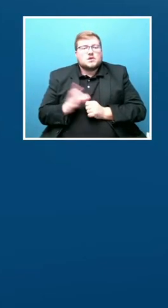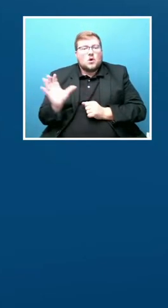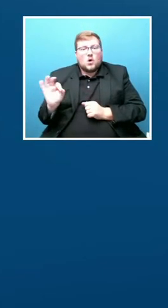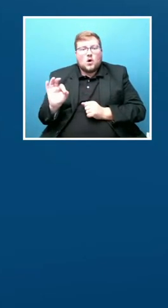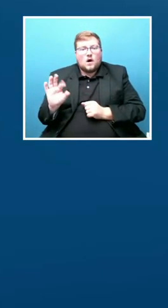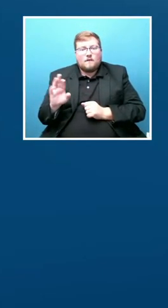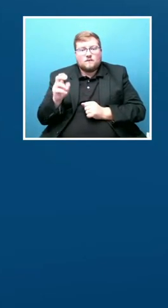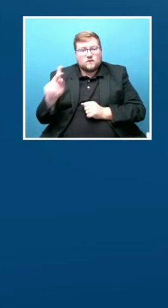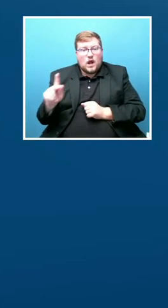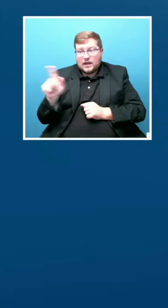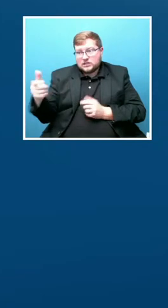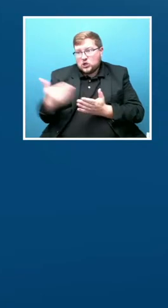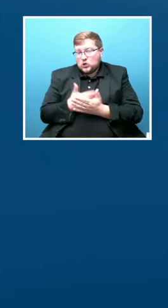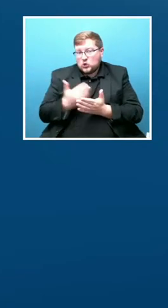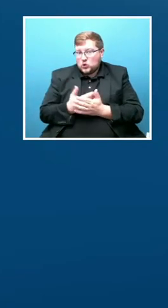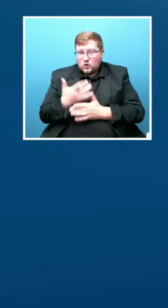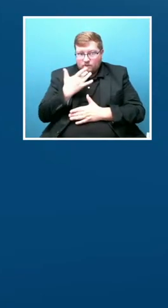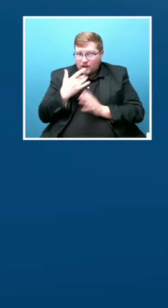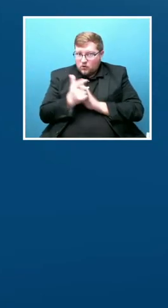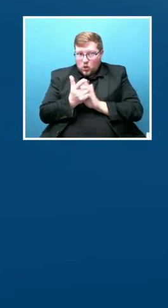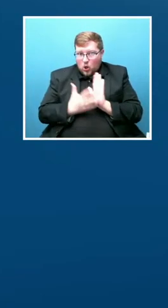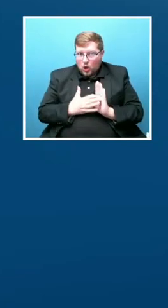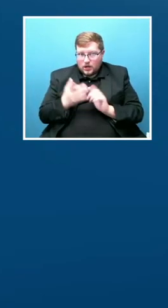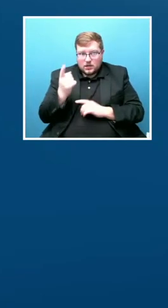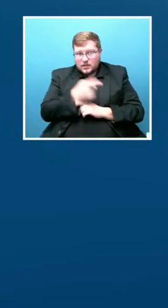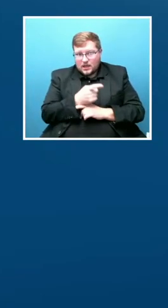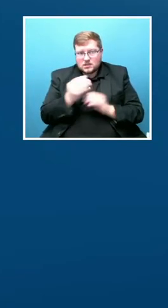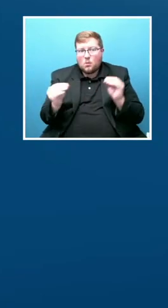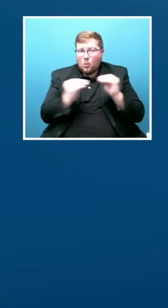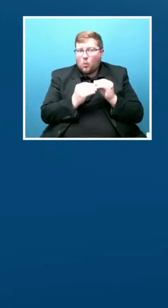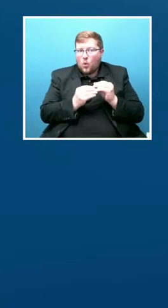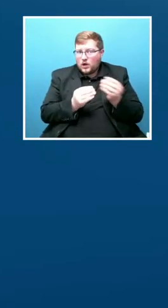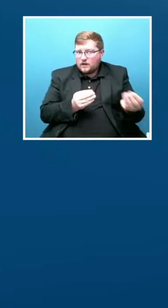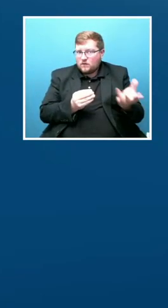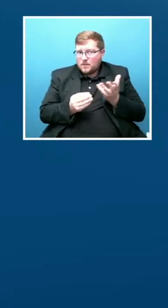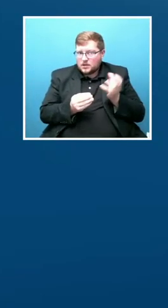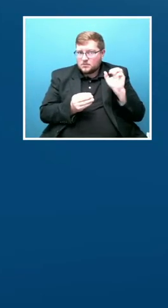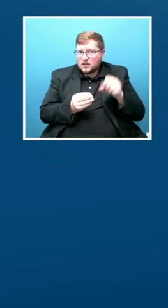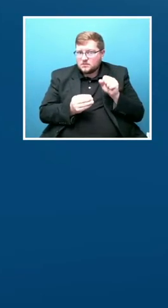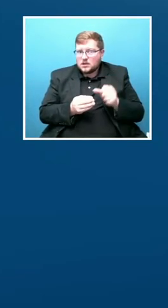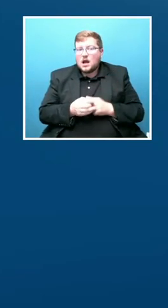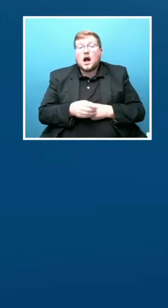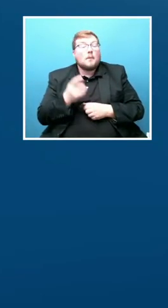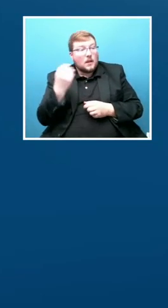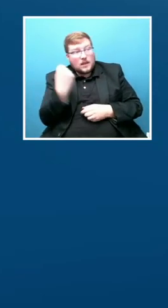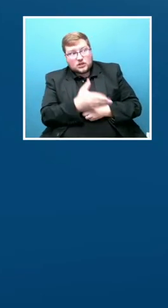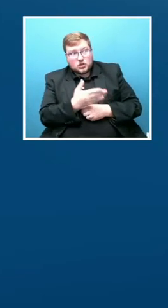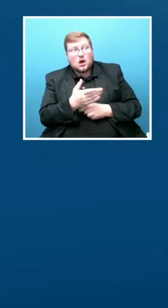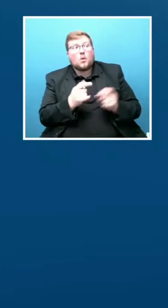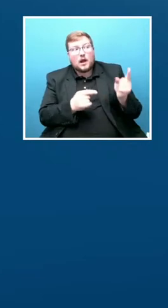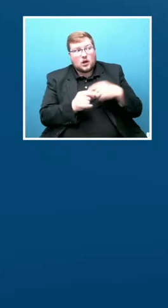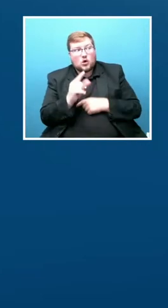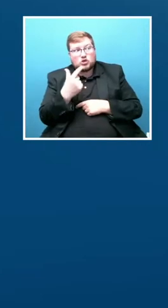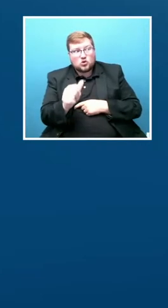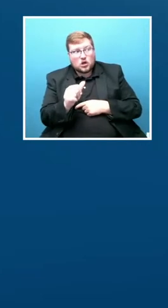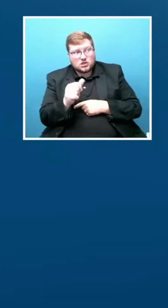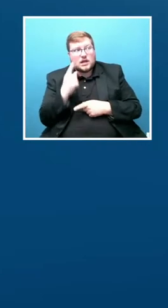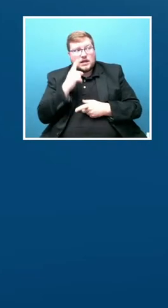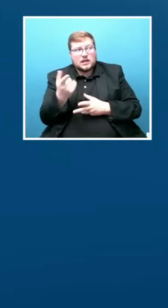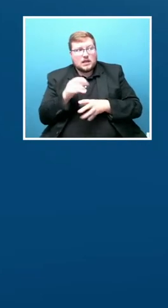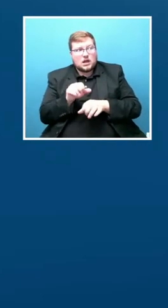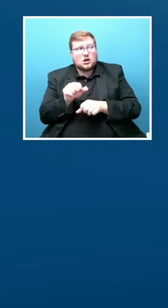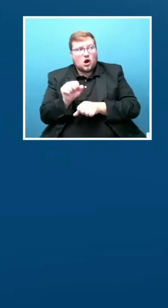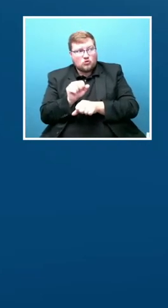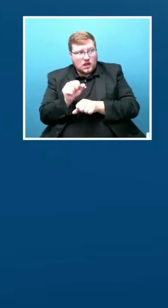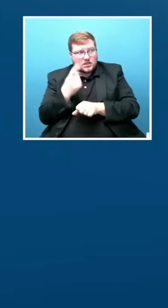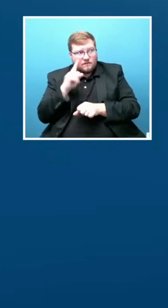may have some additional points to make. I told Frank yesterday, he's going to be who I call. And when I go to Georgia to get arrested for handing out food and